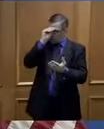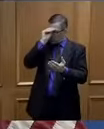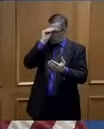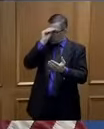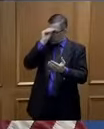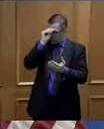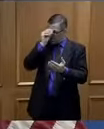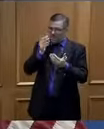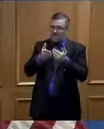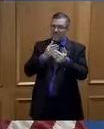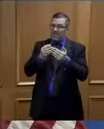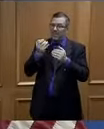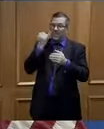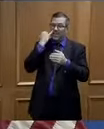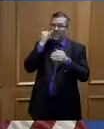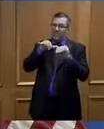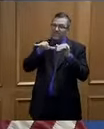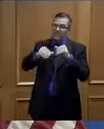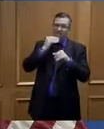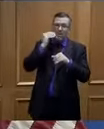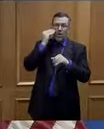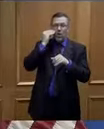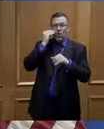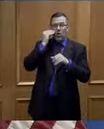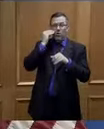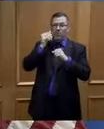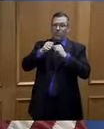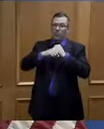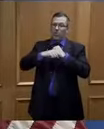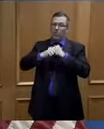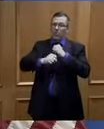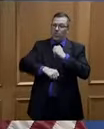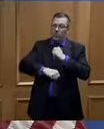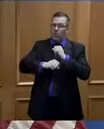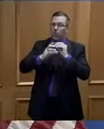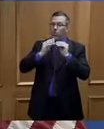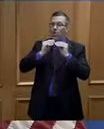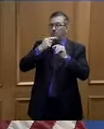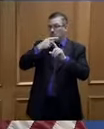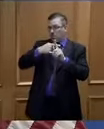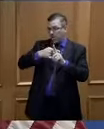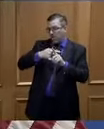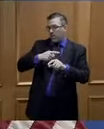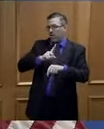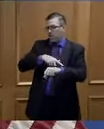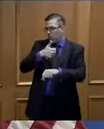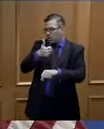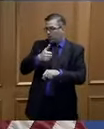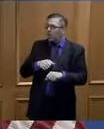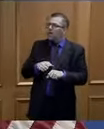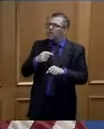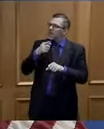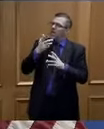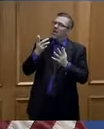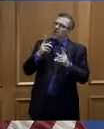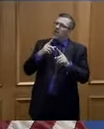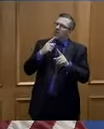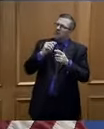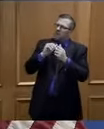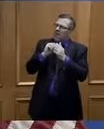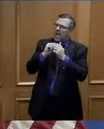shuttered for almost a month longer than you initially had recommended. But can I get you to speak